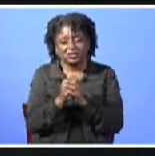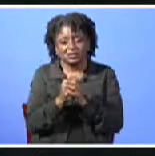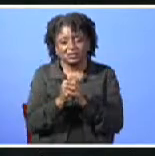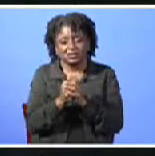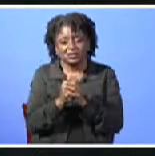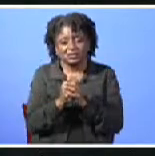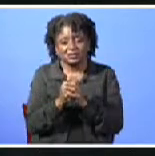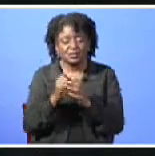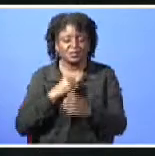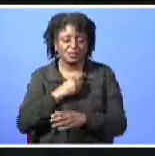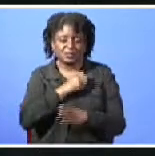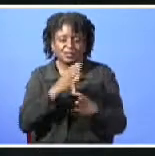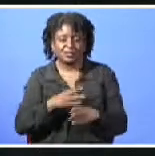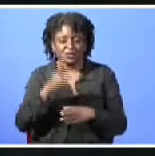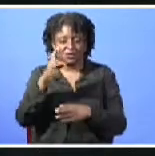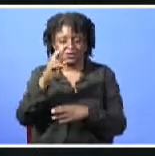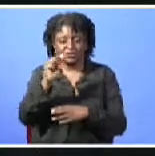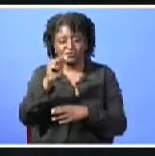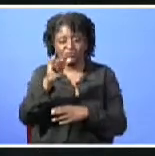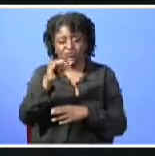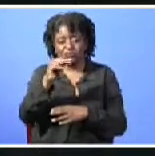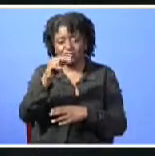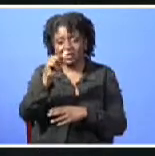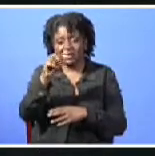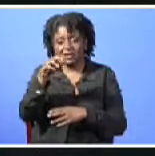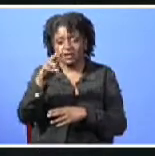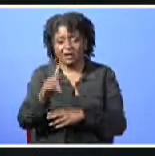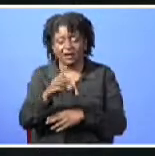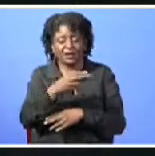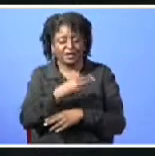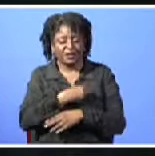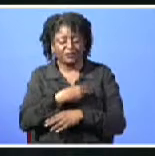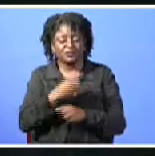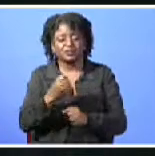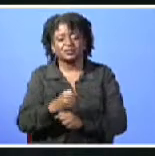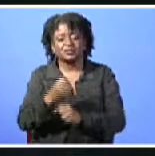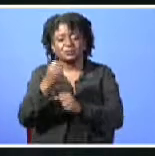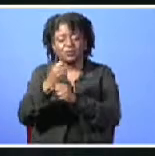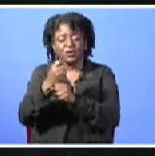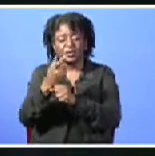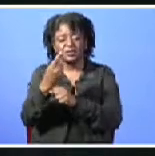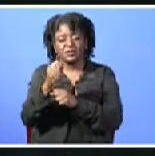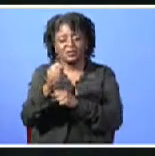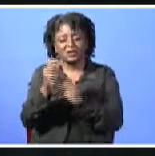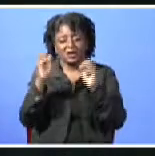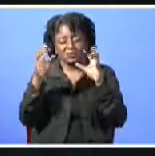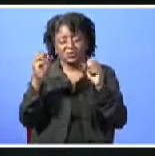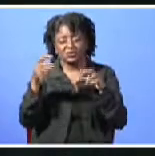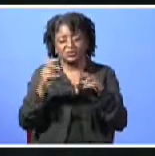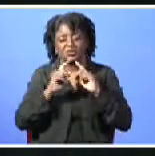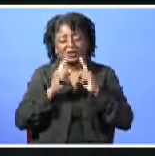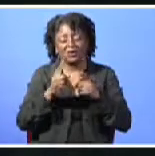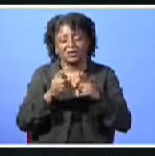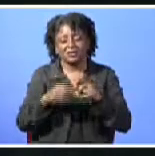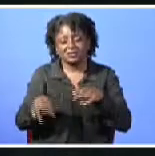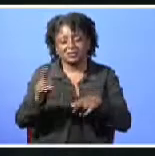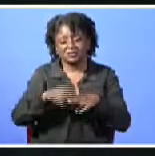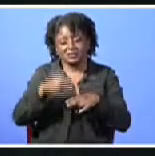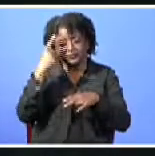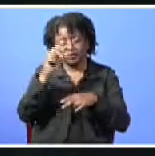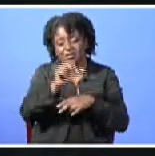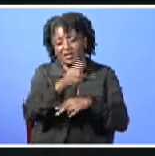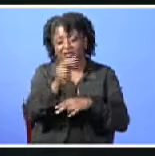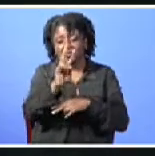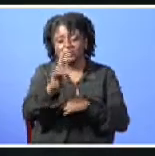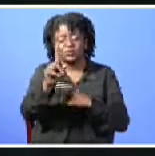Meantime, Senator Renard Henfield supported the COVID-19 emergency orders being extended for another 2 months. An attorney